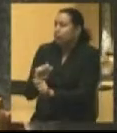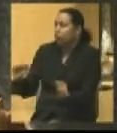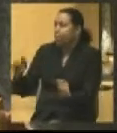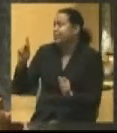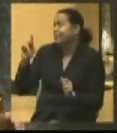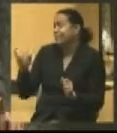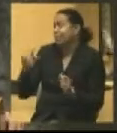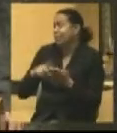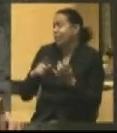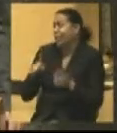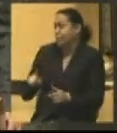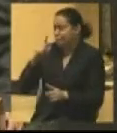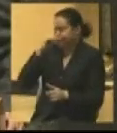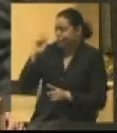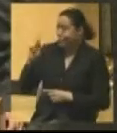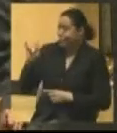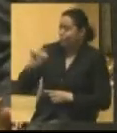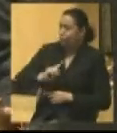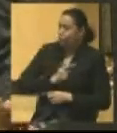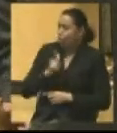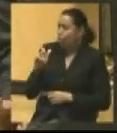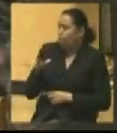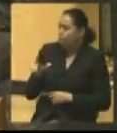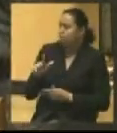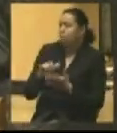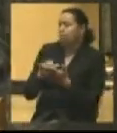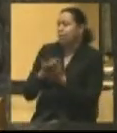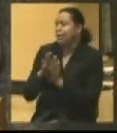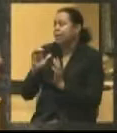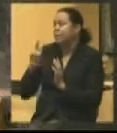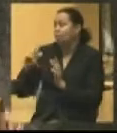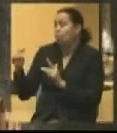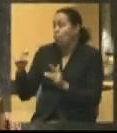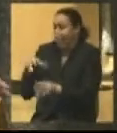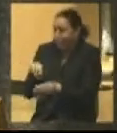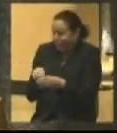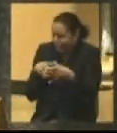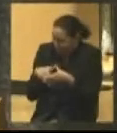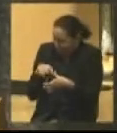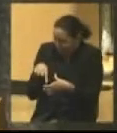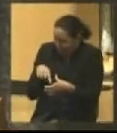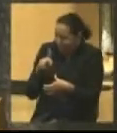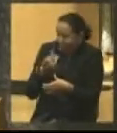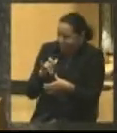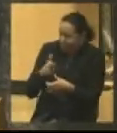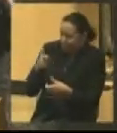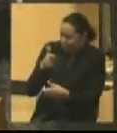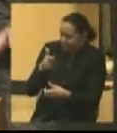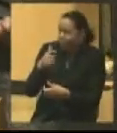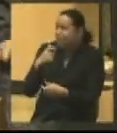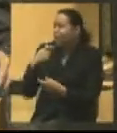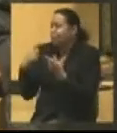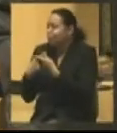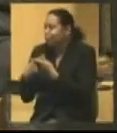it produces in Kentucky, because Kentucky is loyal, is in effect a civil war inside the Civil War between Kentucky officials and